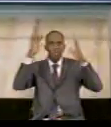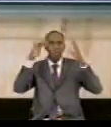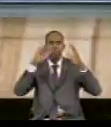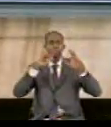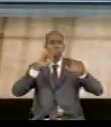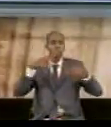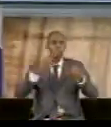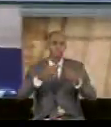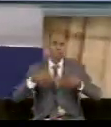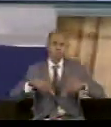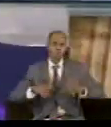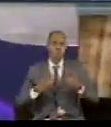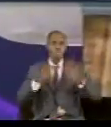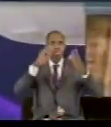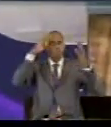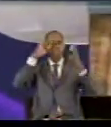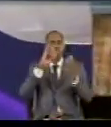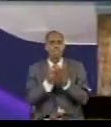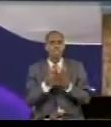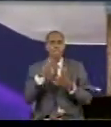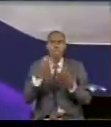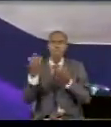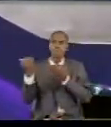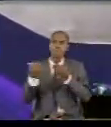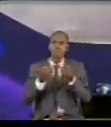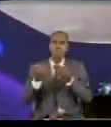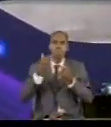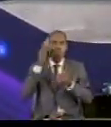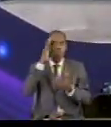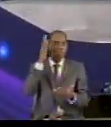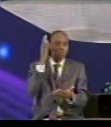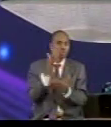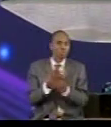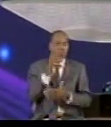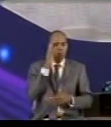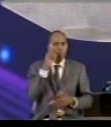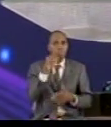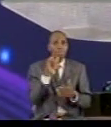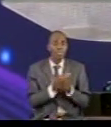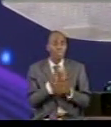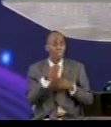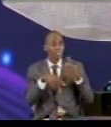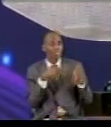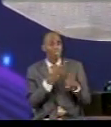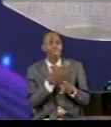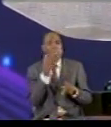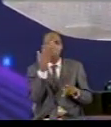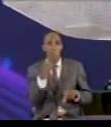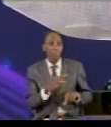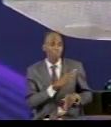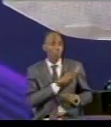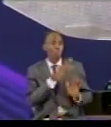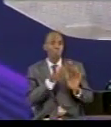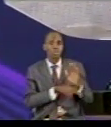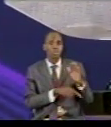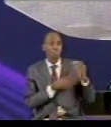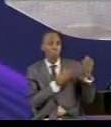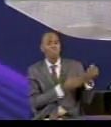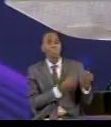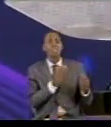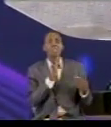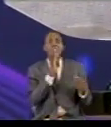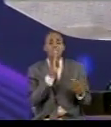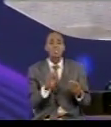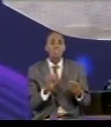for him. That kind of boldness is foolish boldness, deadly boldness,